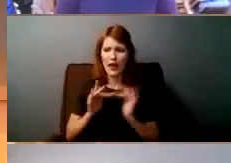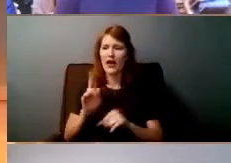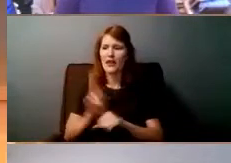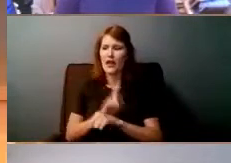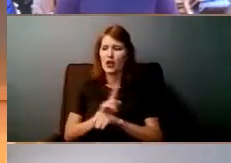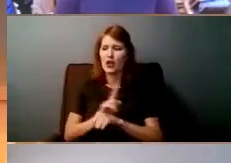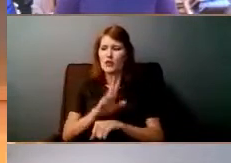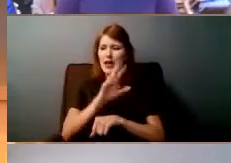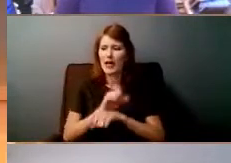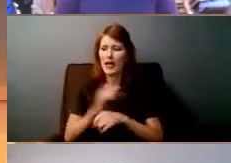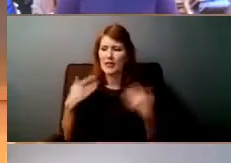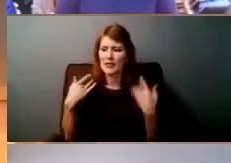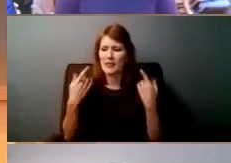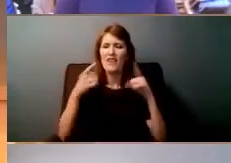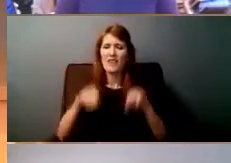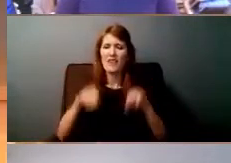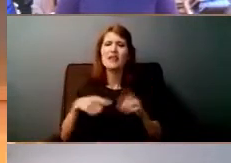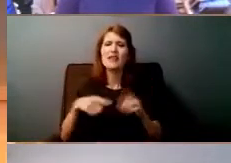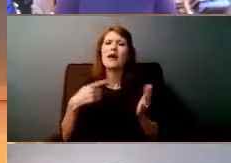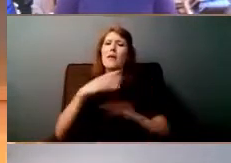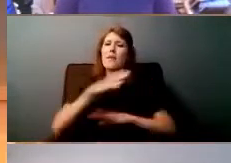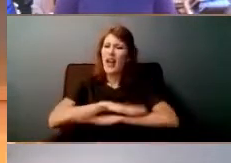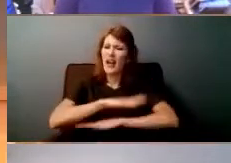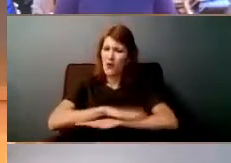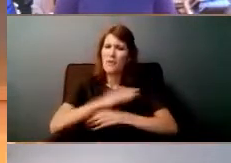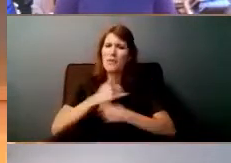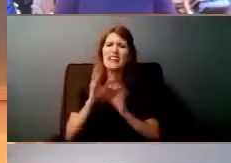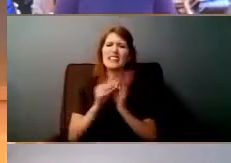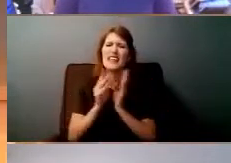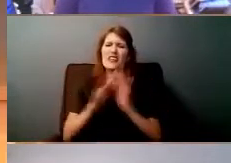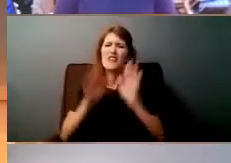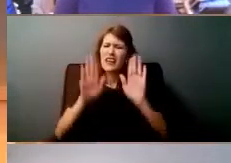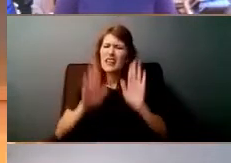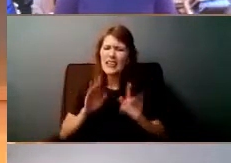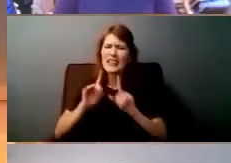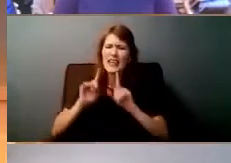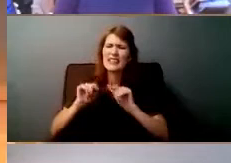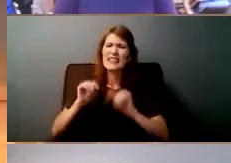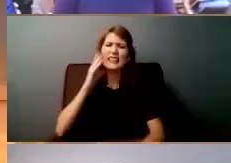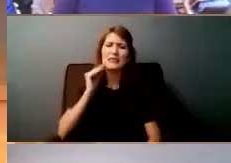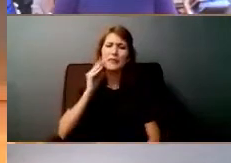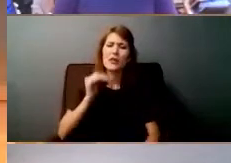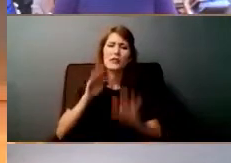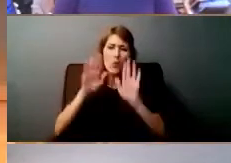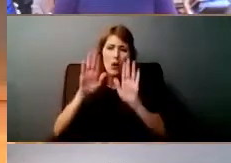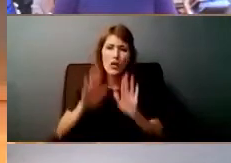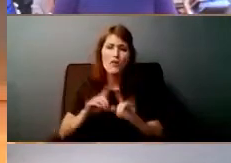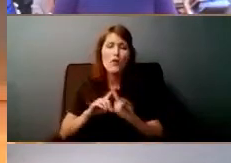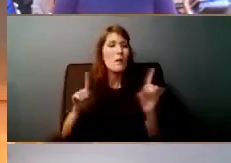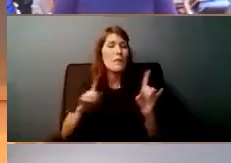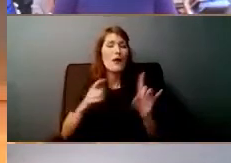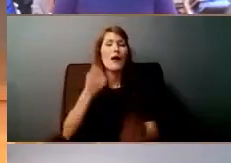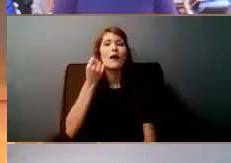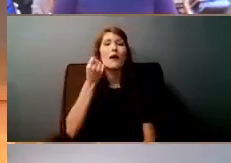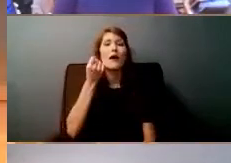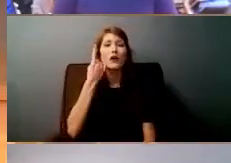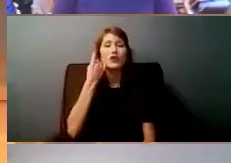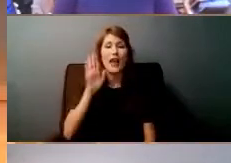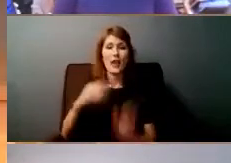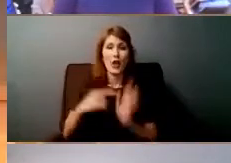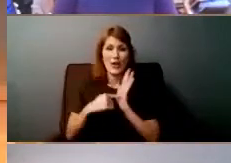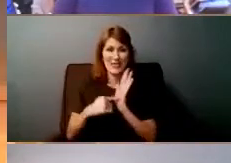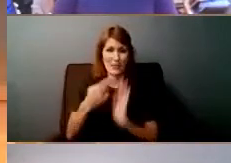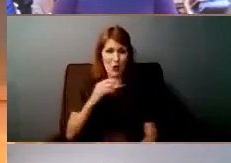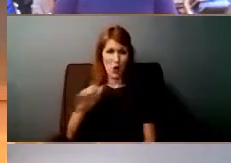made the sessions fantastic, which made the attendee experience wonderful. But in the end, their exhibitor hall was still